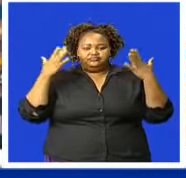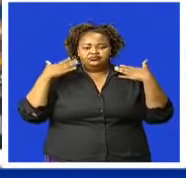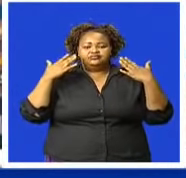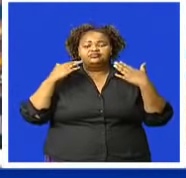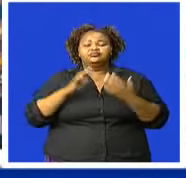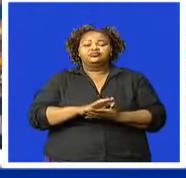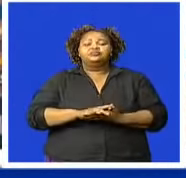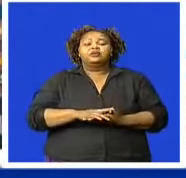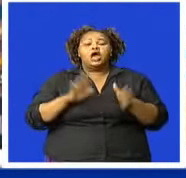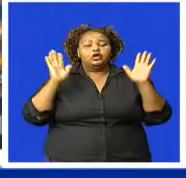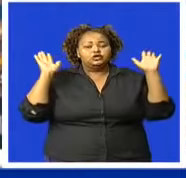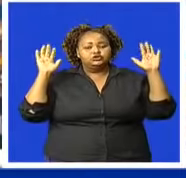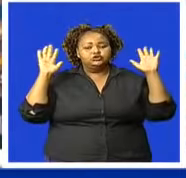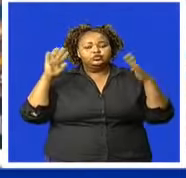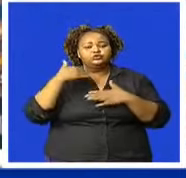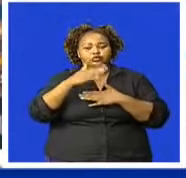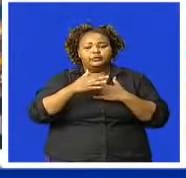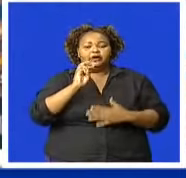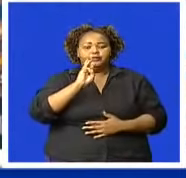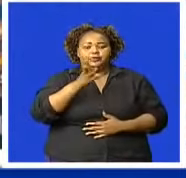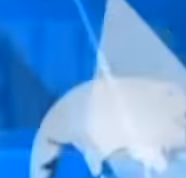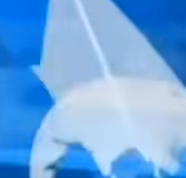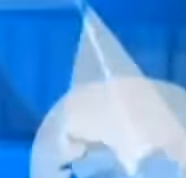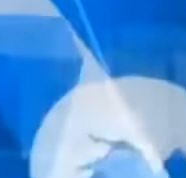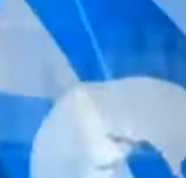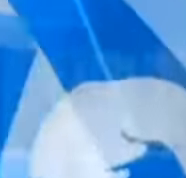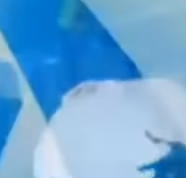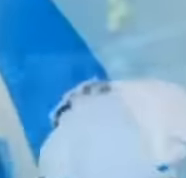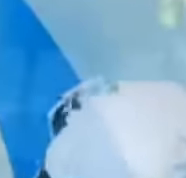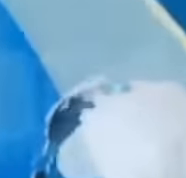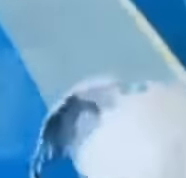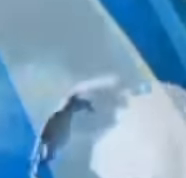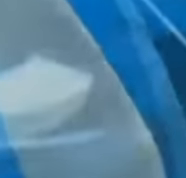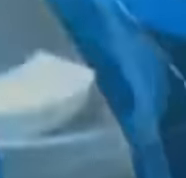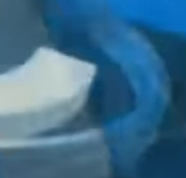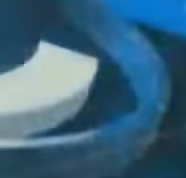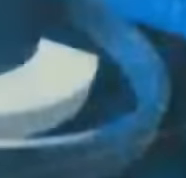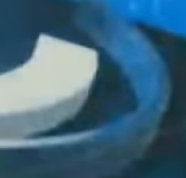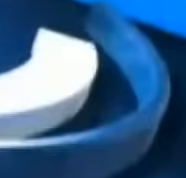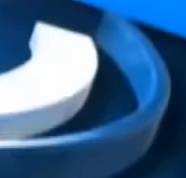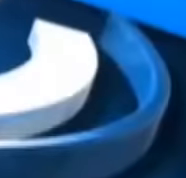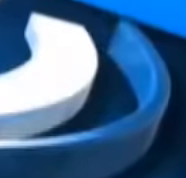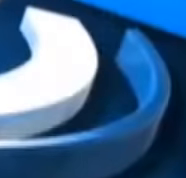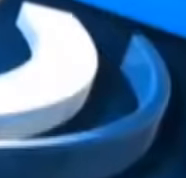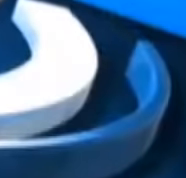Wena ungayindzawo ngoba ke tindzaba tiyachubeka.